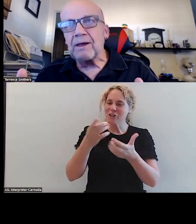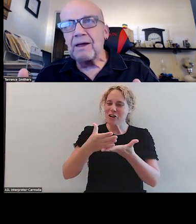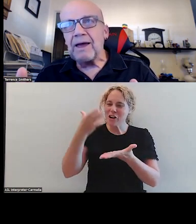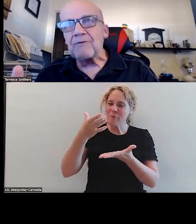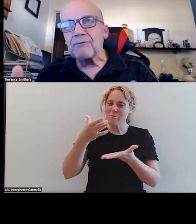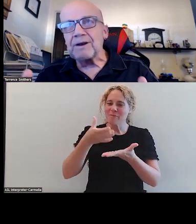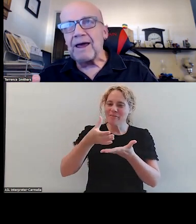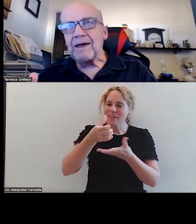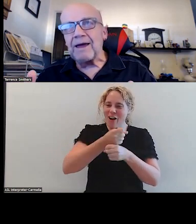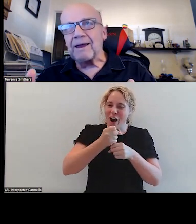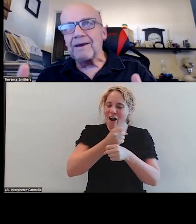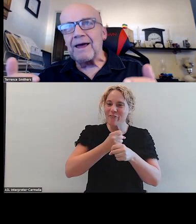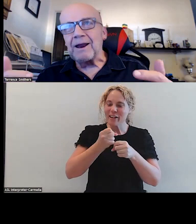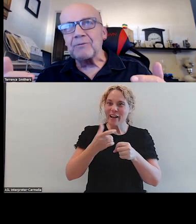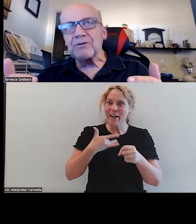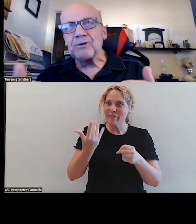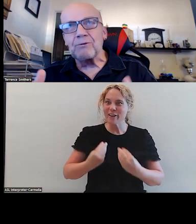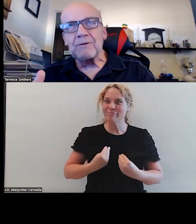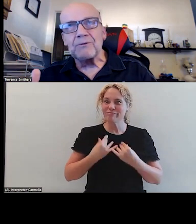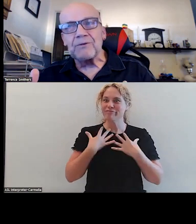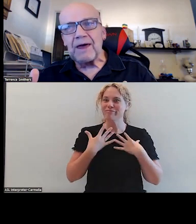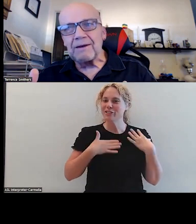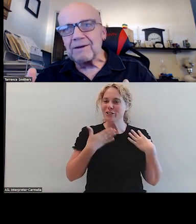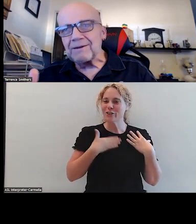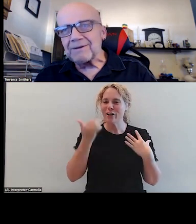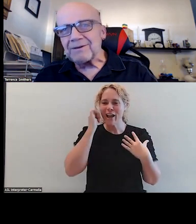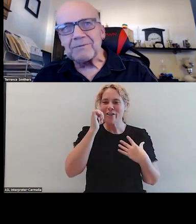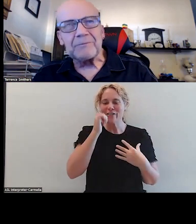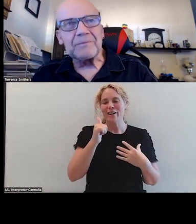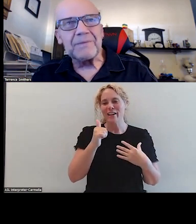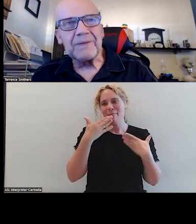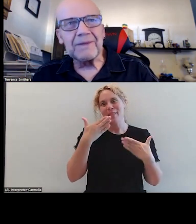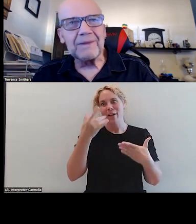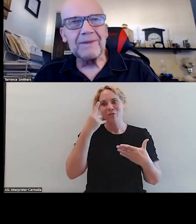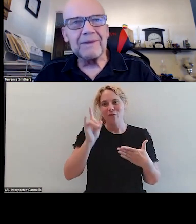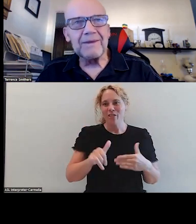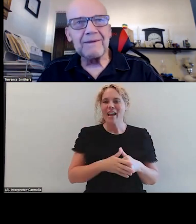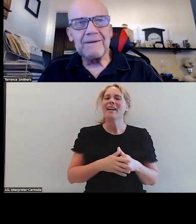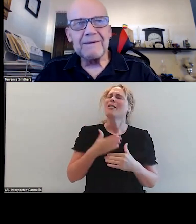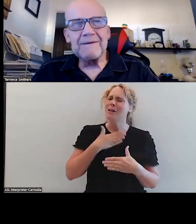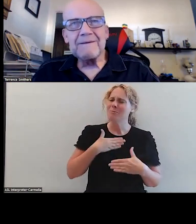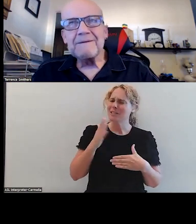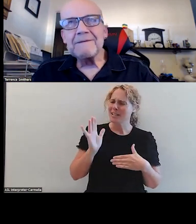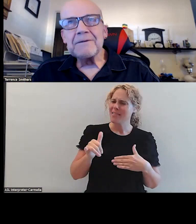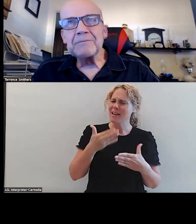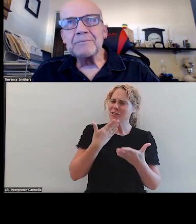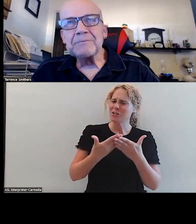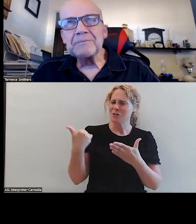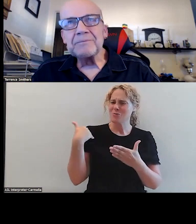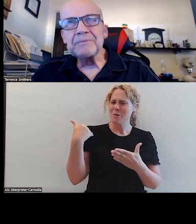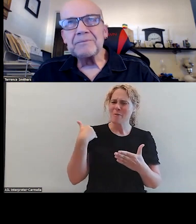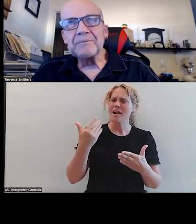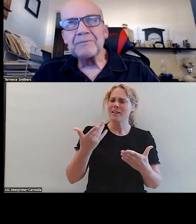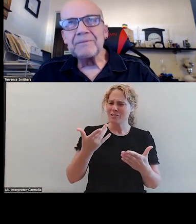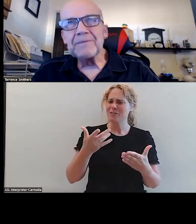joy every day. And I'm just so grateful for that. I appreciate that. It's a great reminder to really cultivate